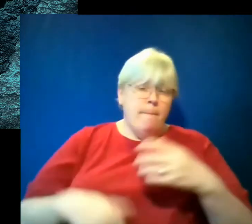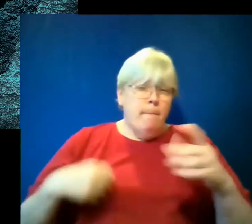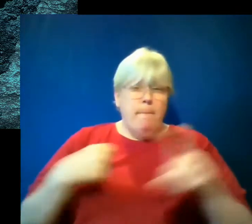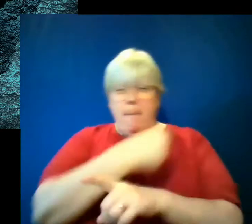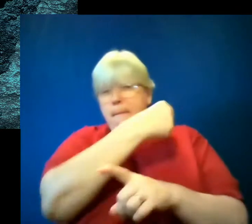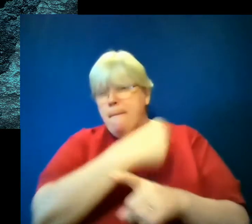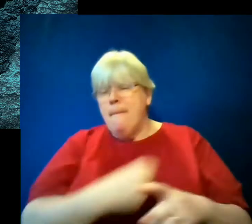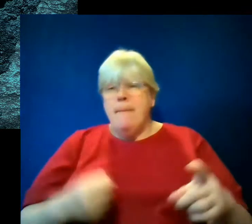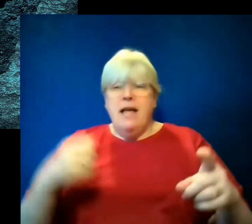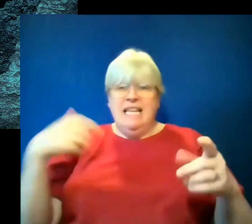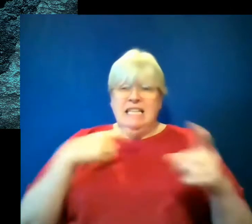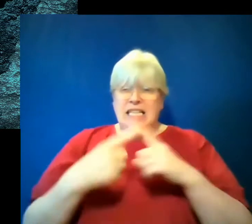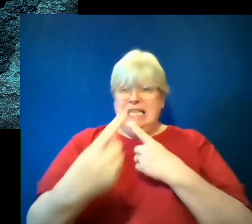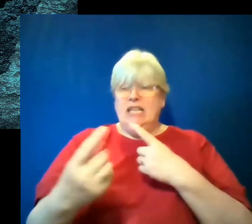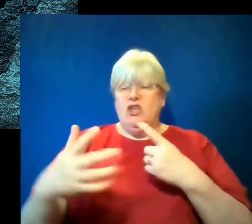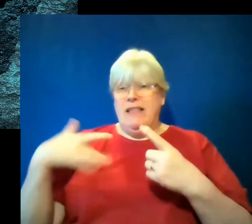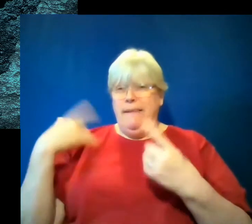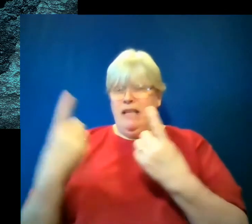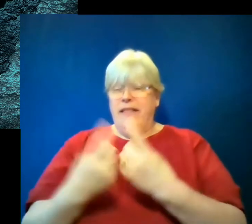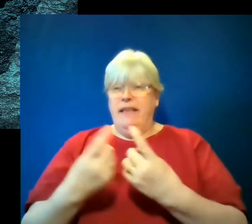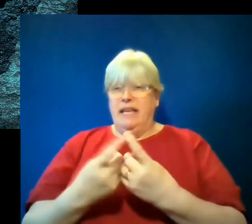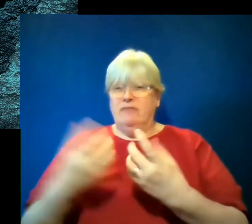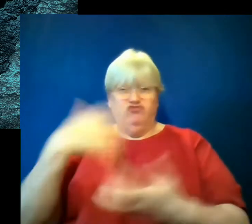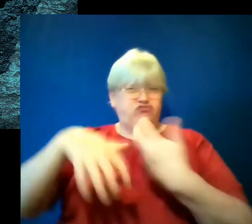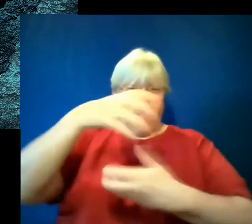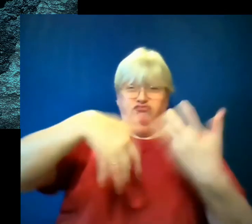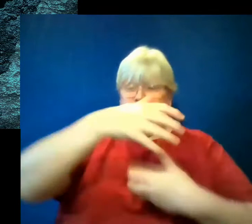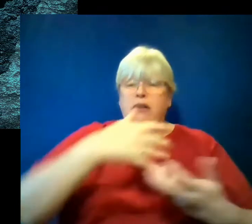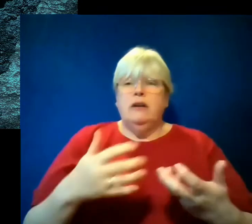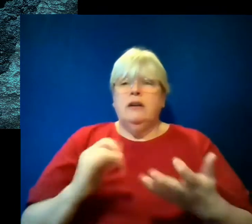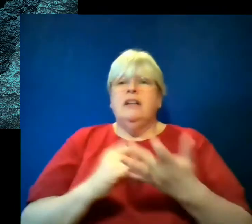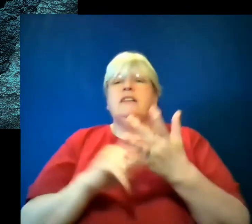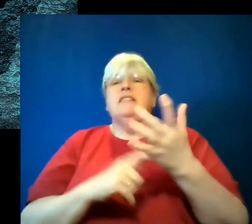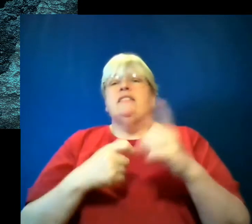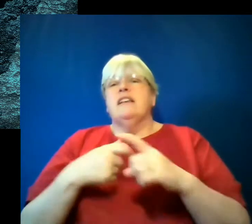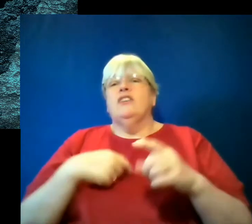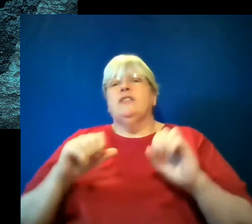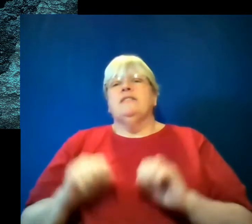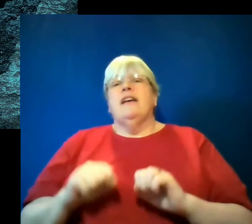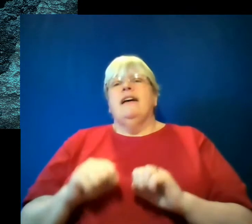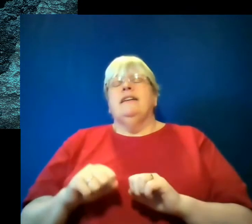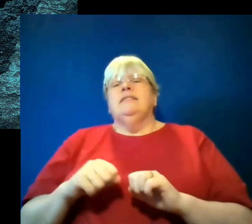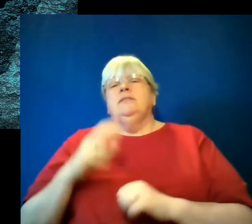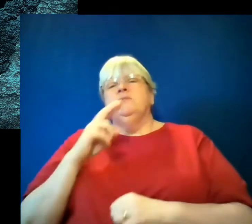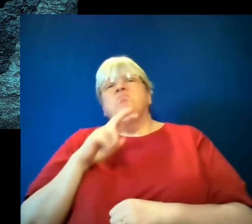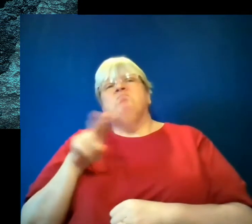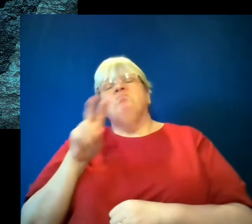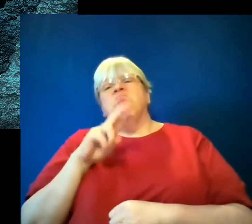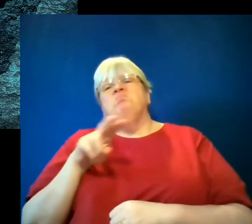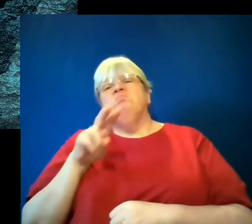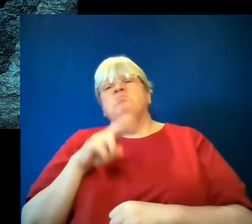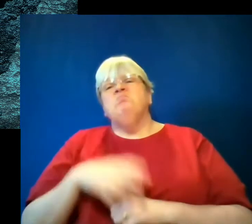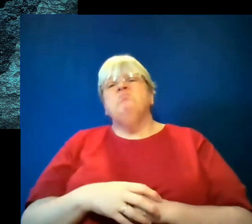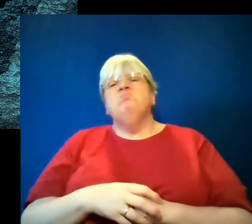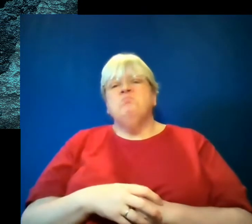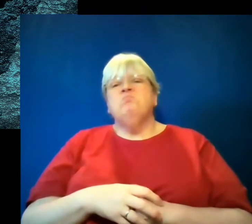soon pandemonium reigned. Silk sat on the bare bed of the barred cell she had spent the night in.